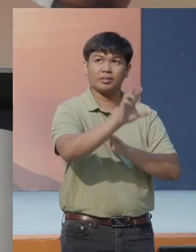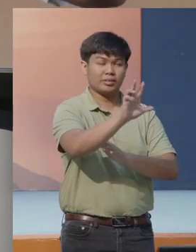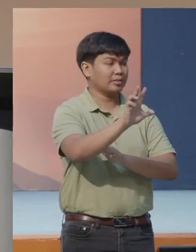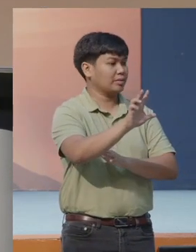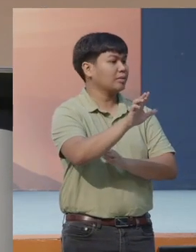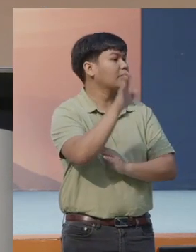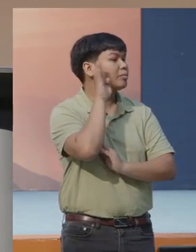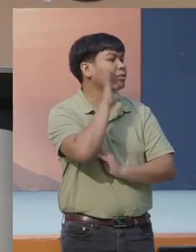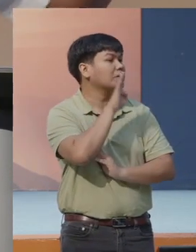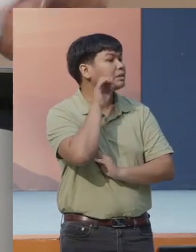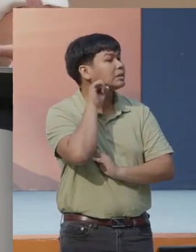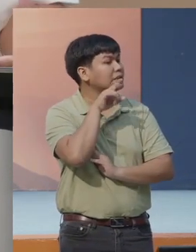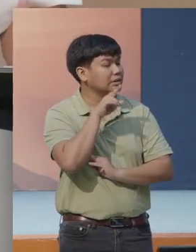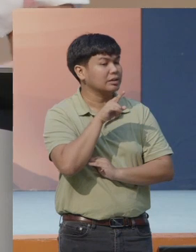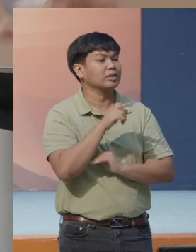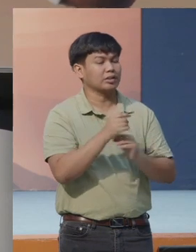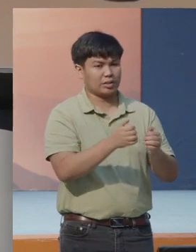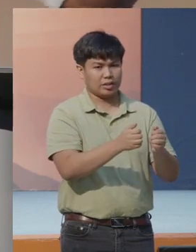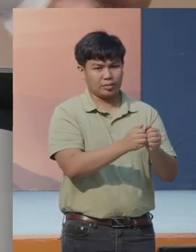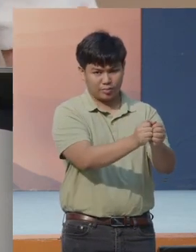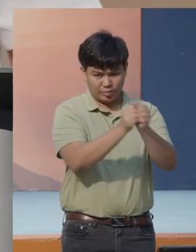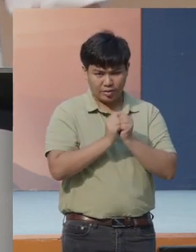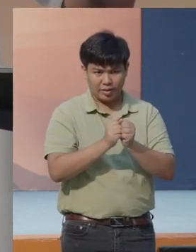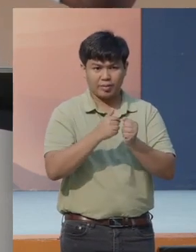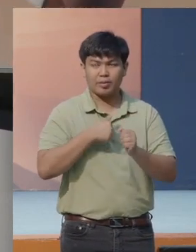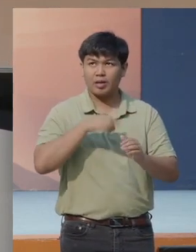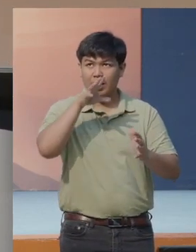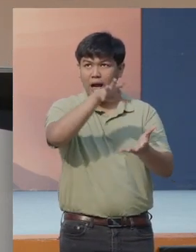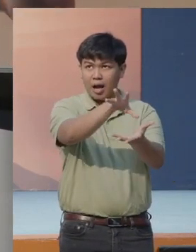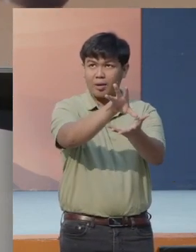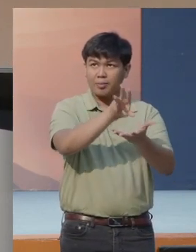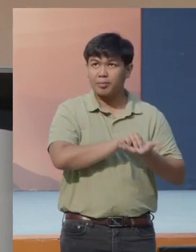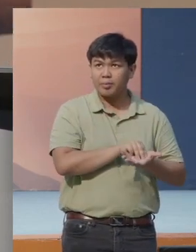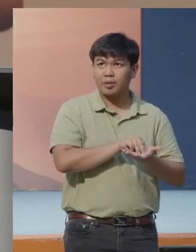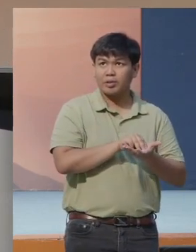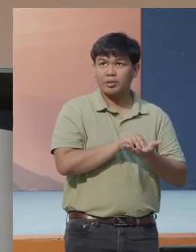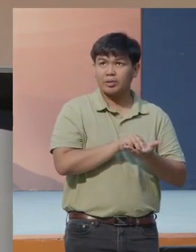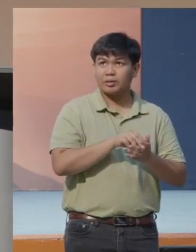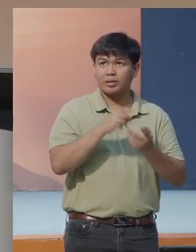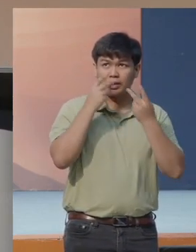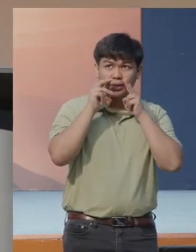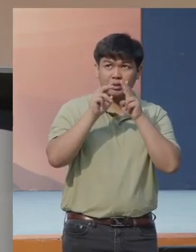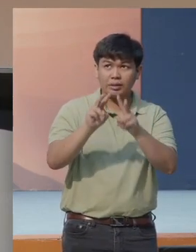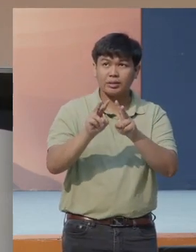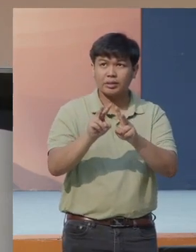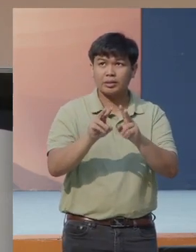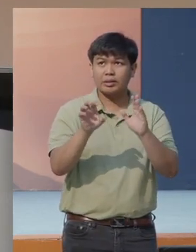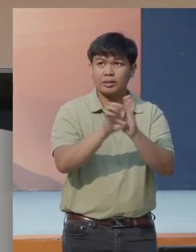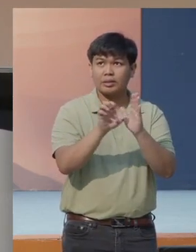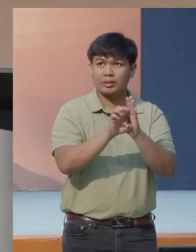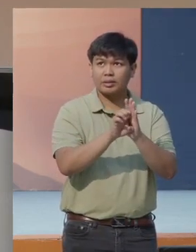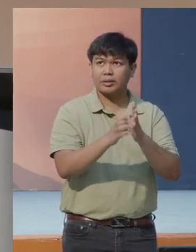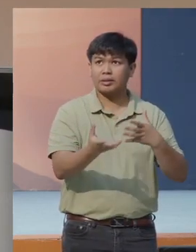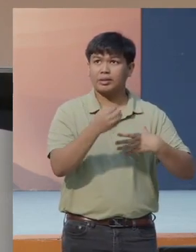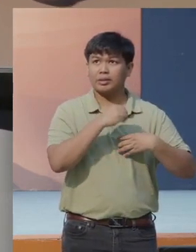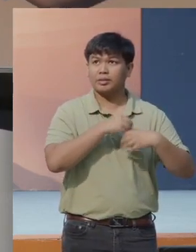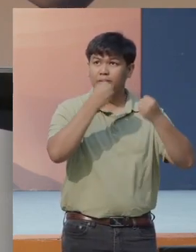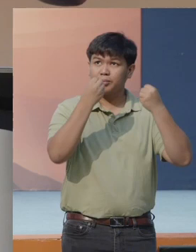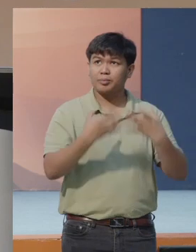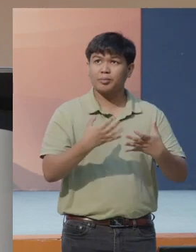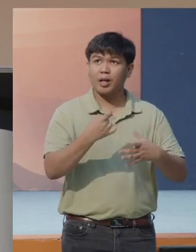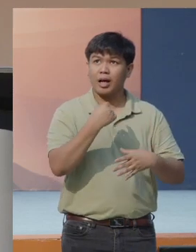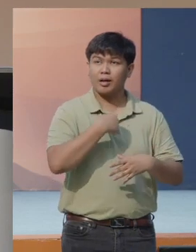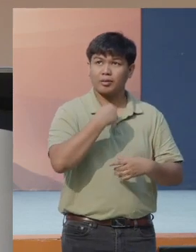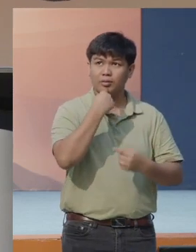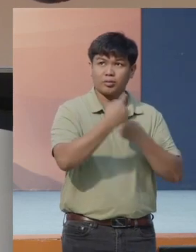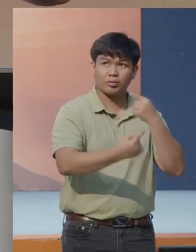Brothers, join in imitating me and keep your eyes on those who walk according to the example you have in us. For many of